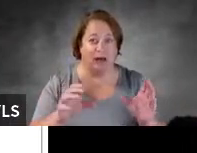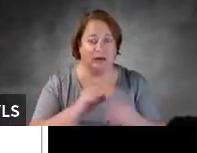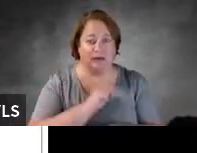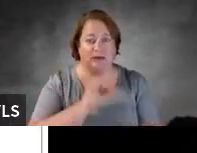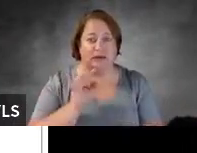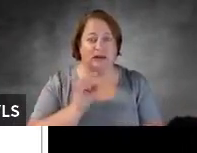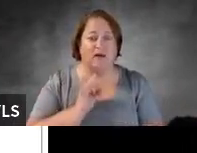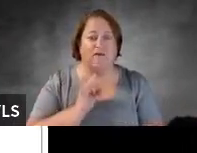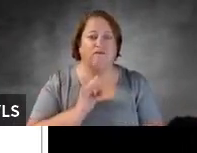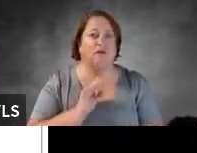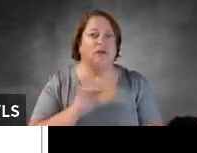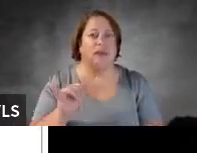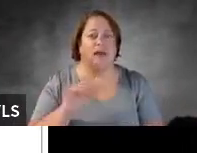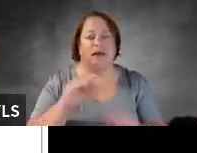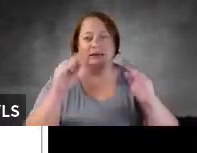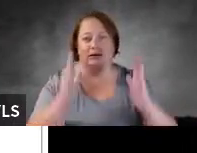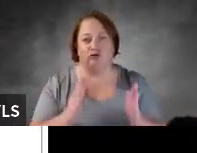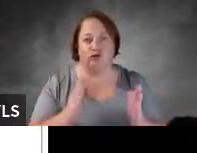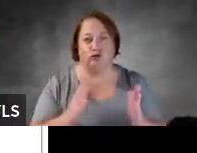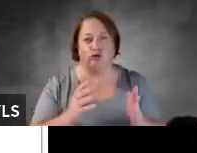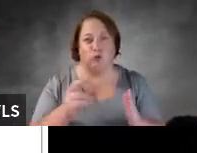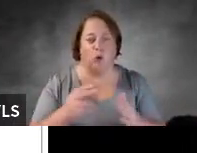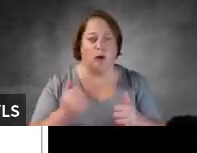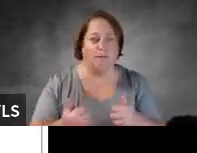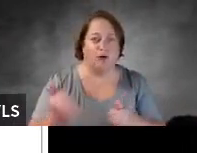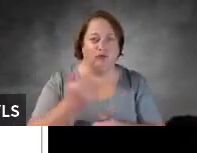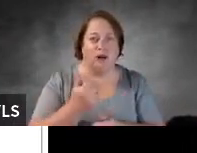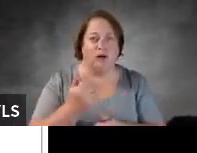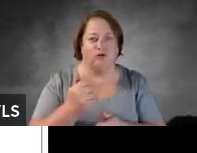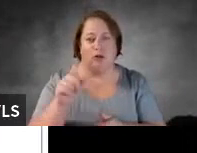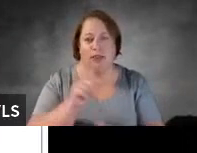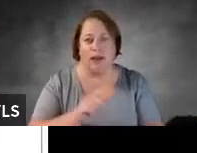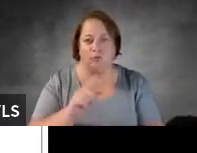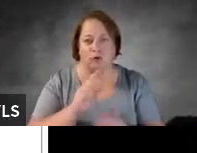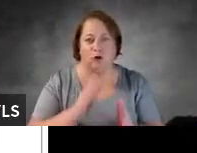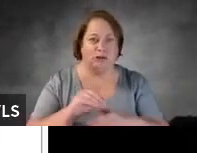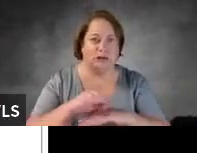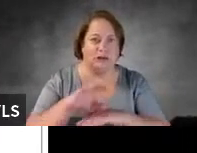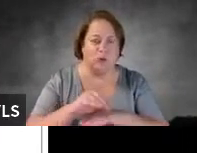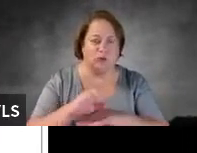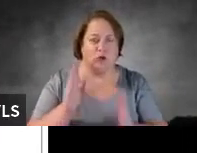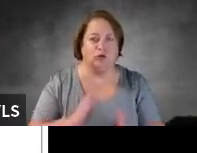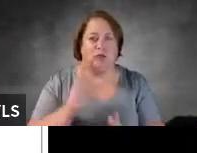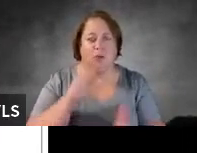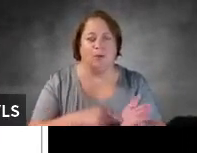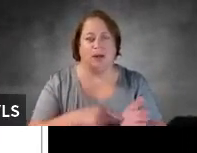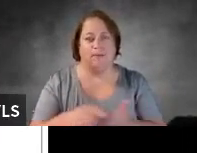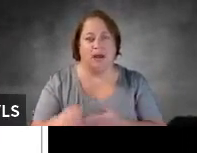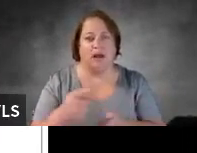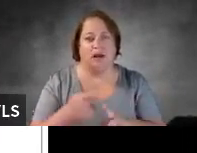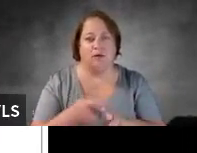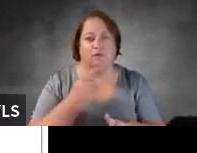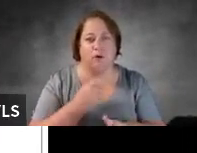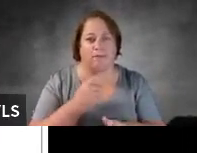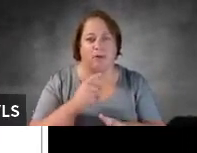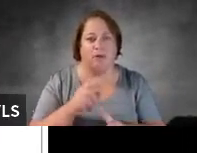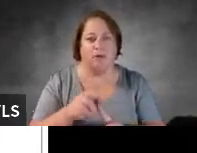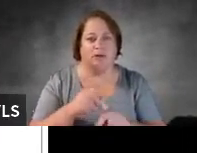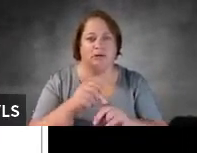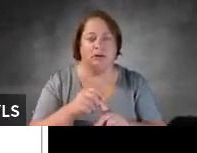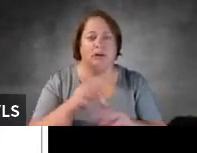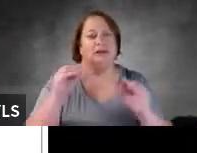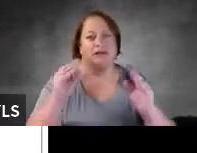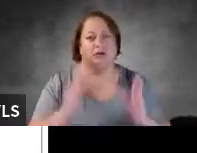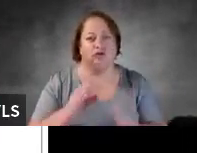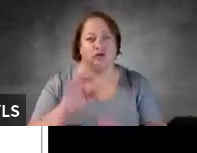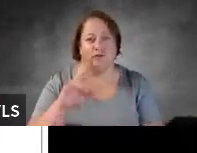certified staff, such as teachers or administrators, your librarians, your counselors, they'll be paid out of the special fund or the